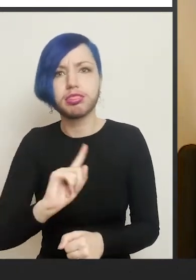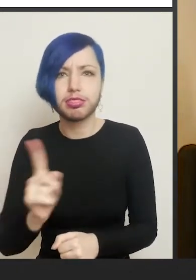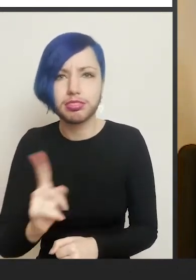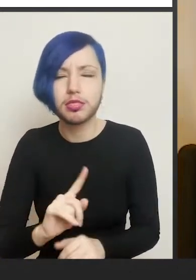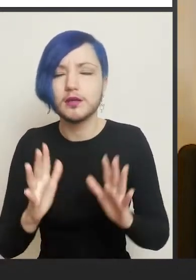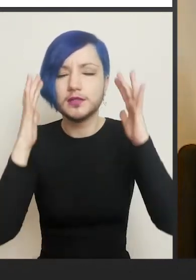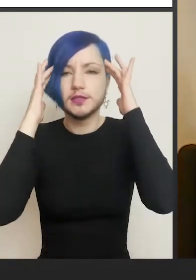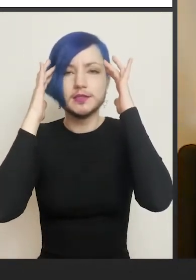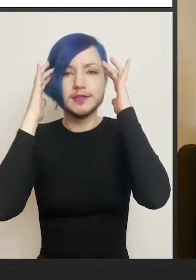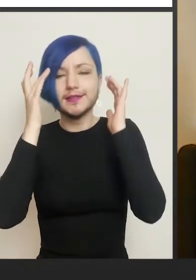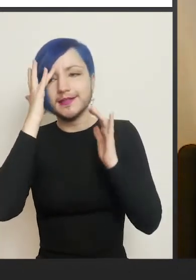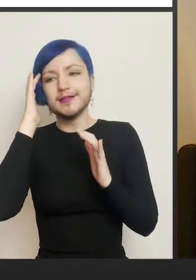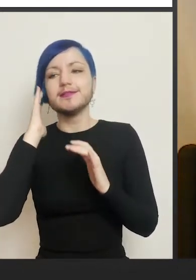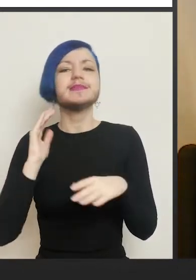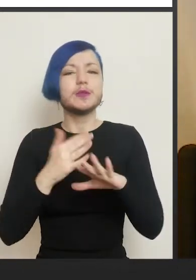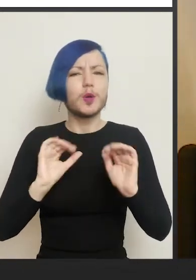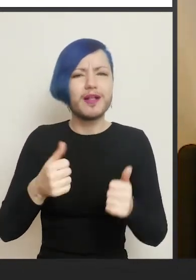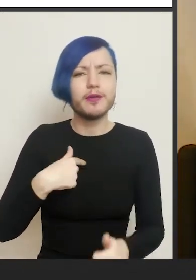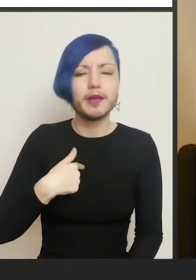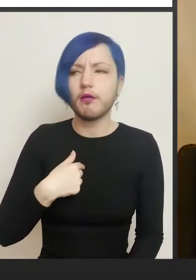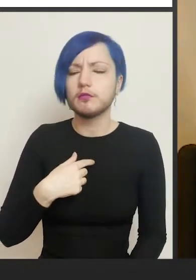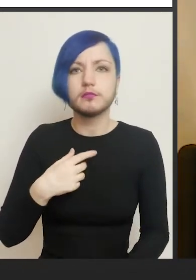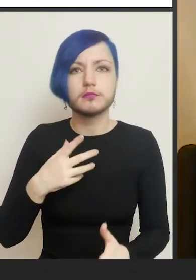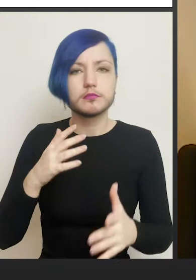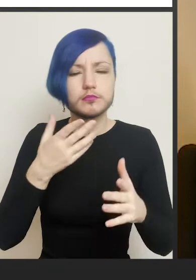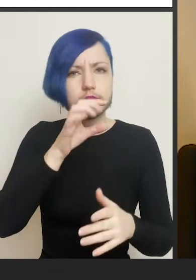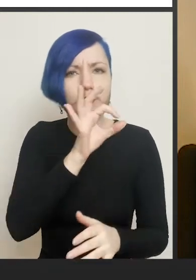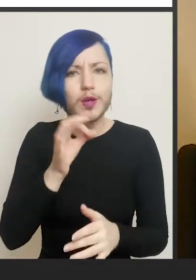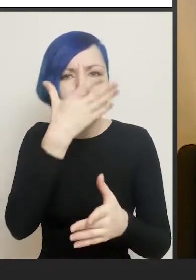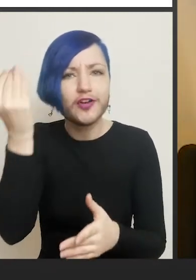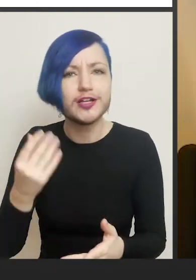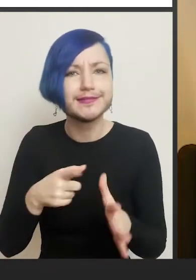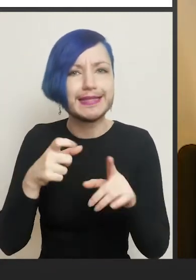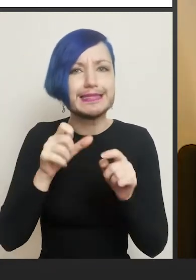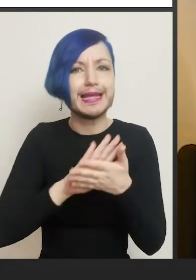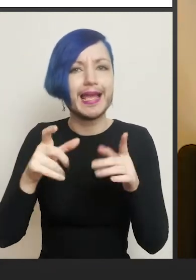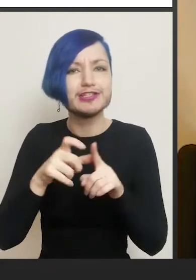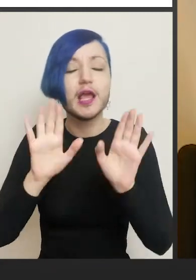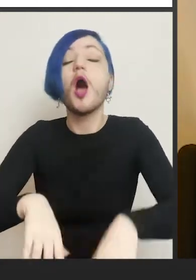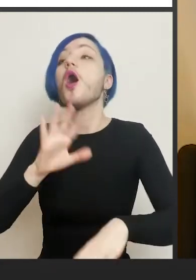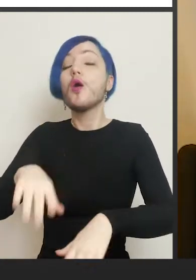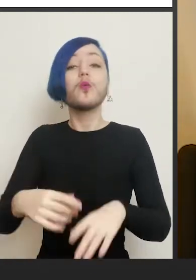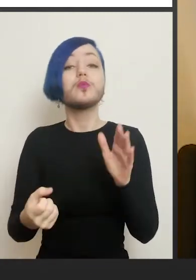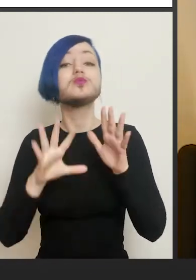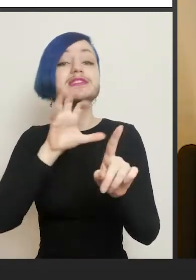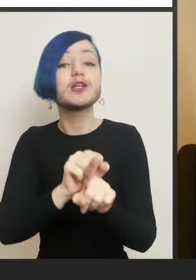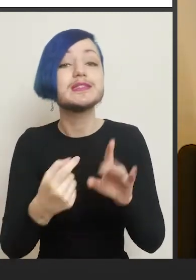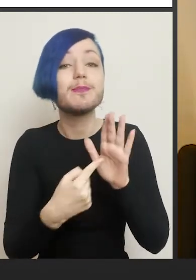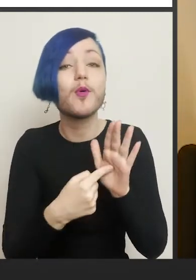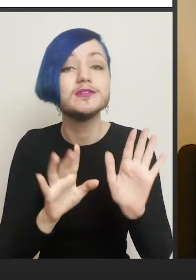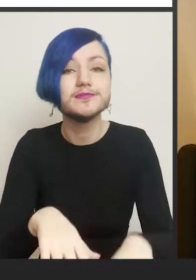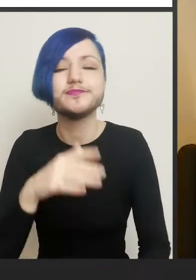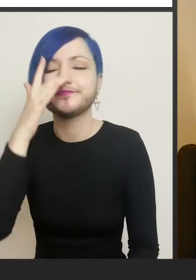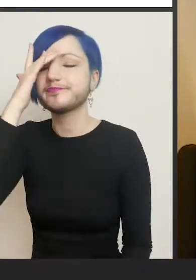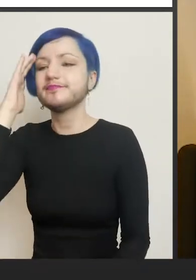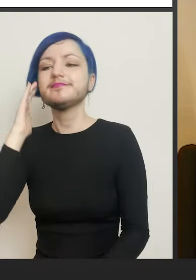stopped working for me. I've forgotten the question. ADHD. Yeah, so it was about how important it was the diagnosis helped